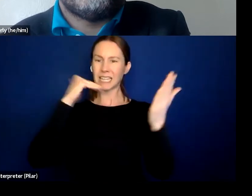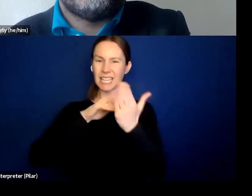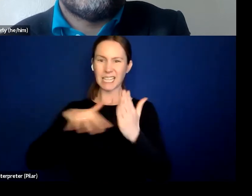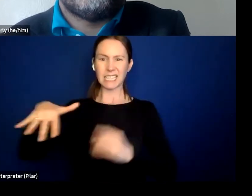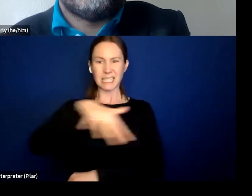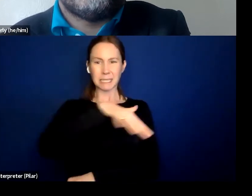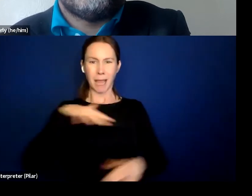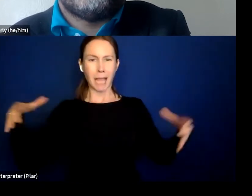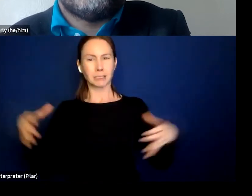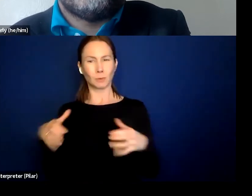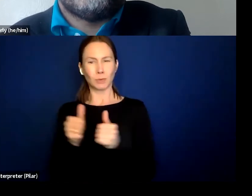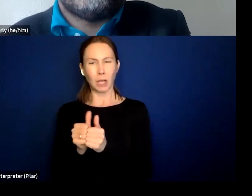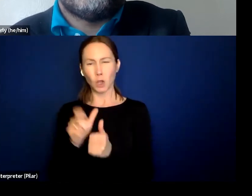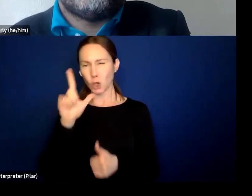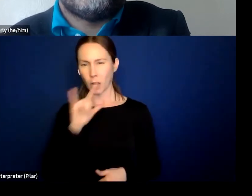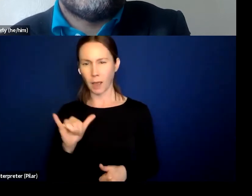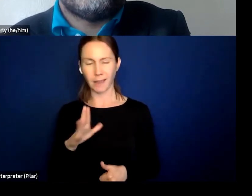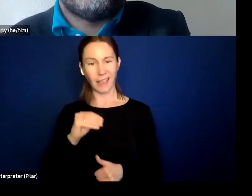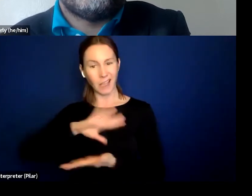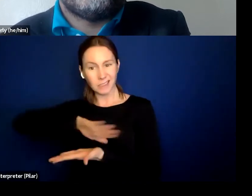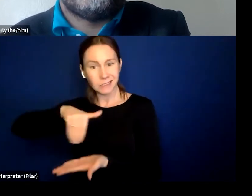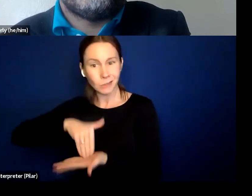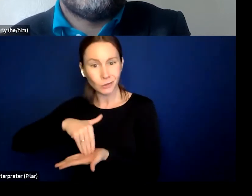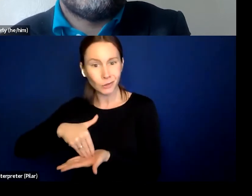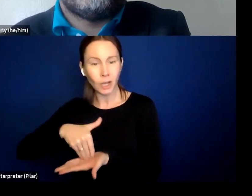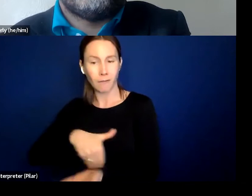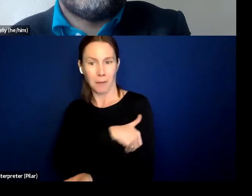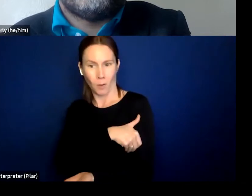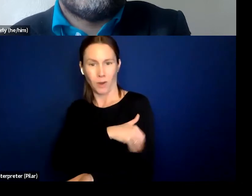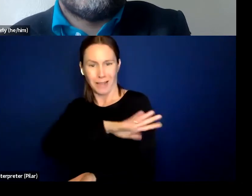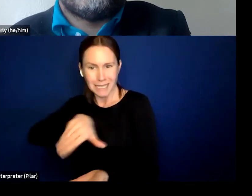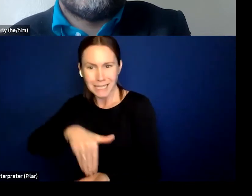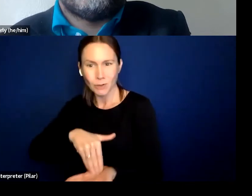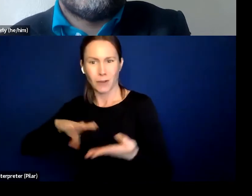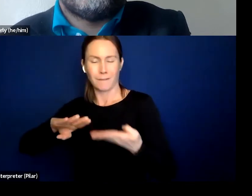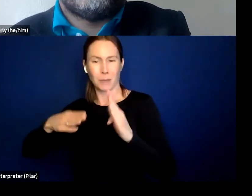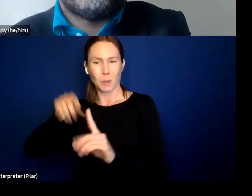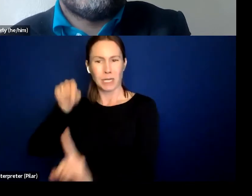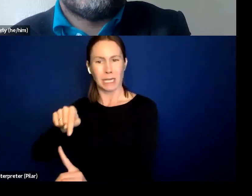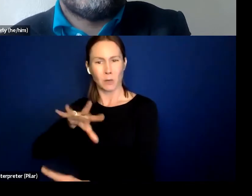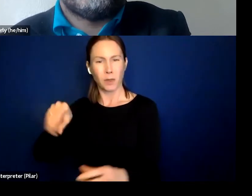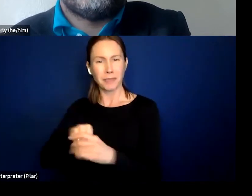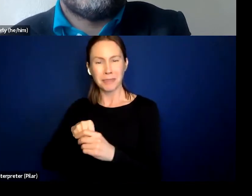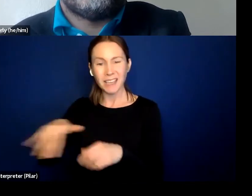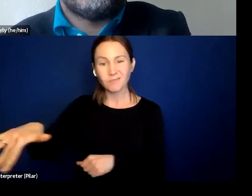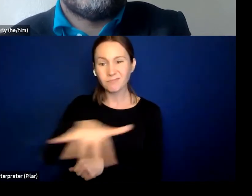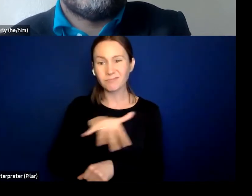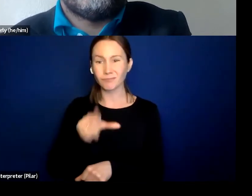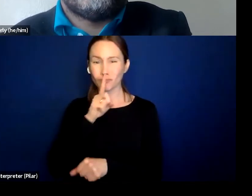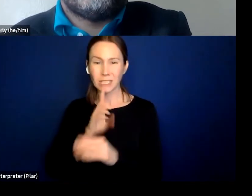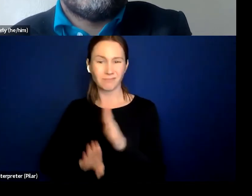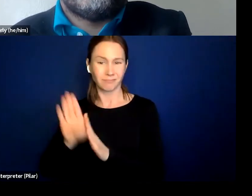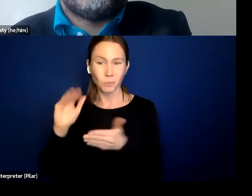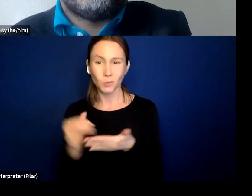themselves and their power and their communities in those spaces, in our case, in the spaces of really generating new